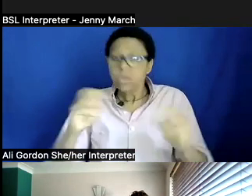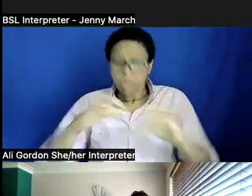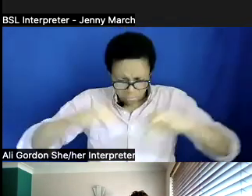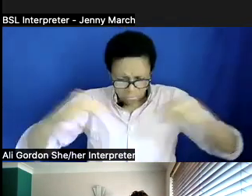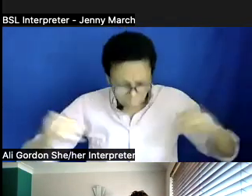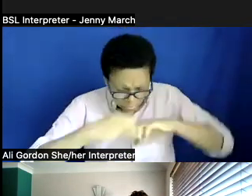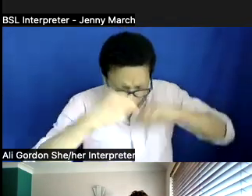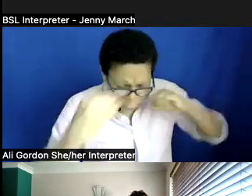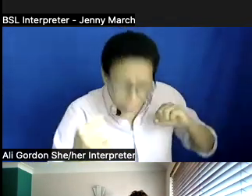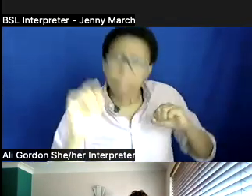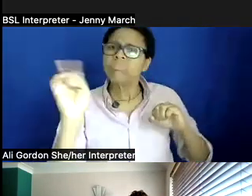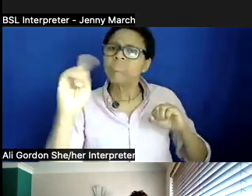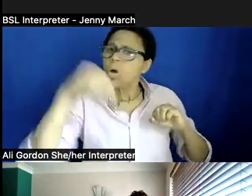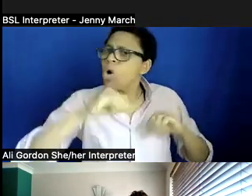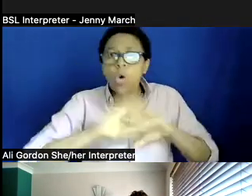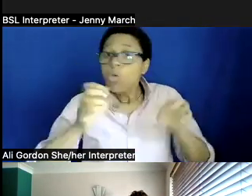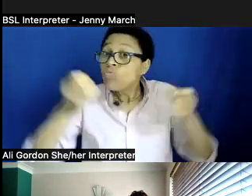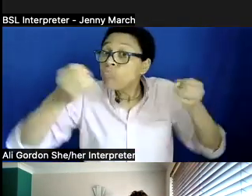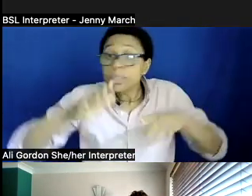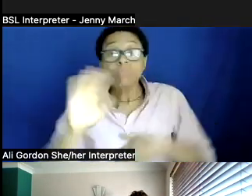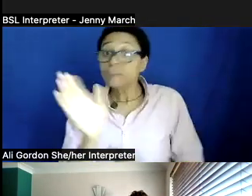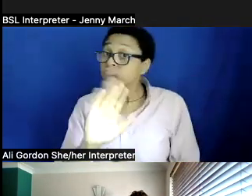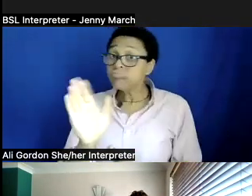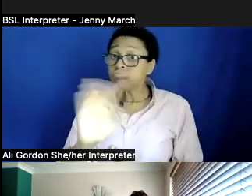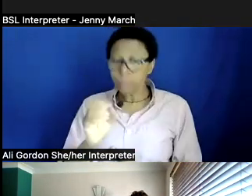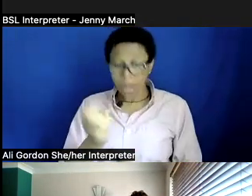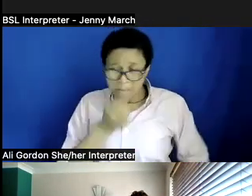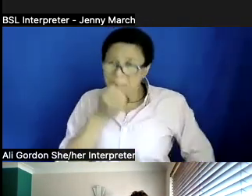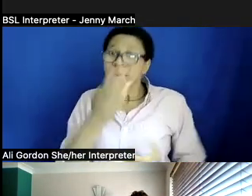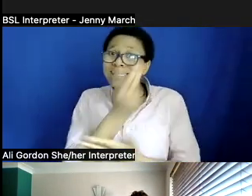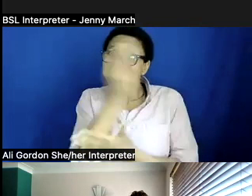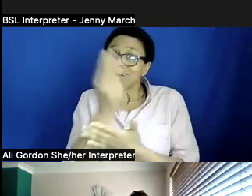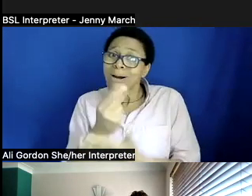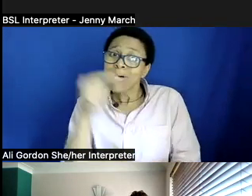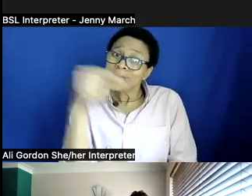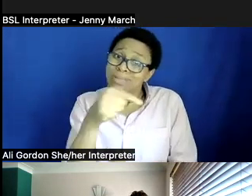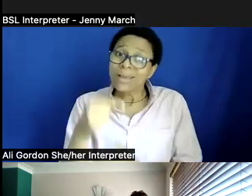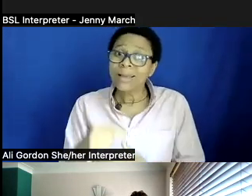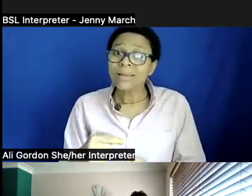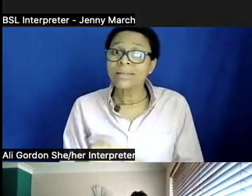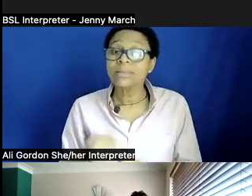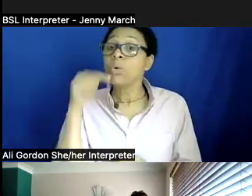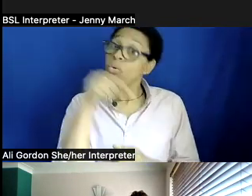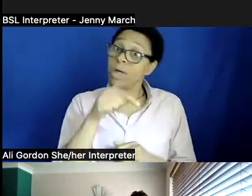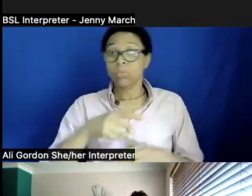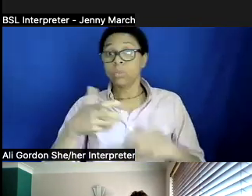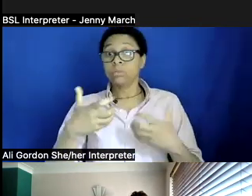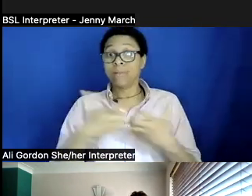they found all of these amazing artworks. And so that's what kind of, made the Vawdrey Archive project